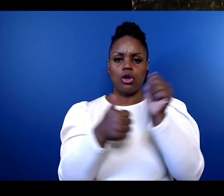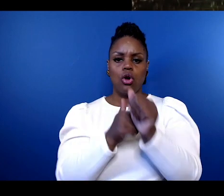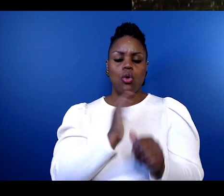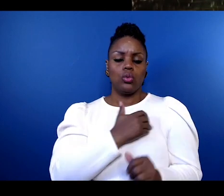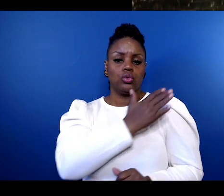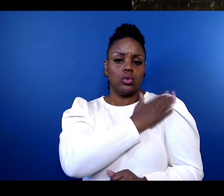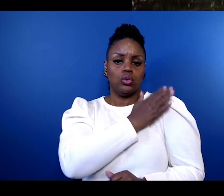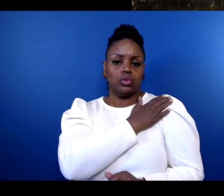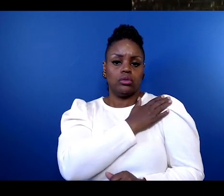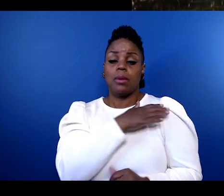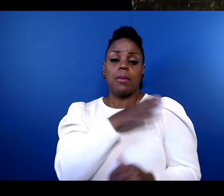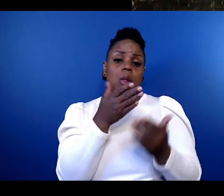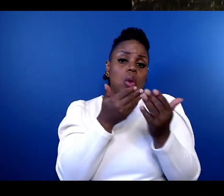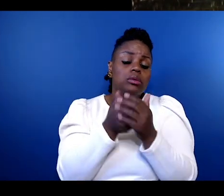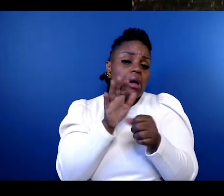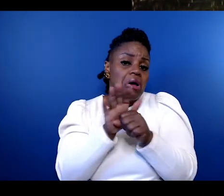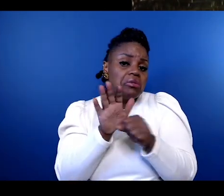Now we're just going to breathe here,